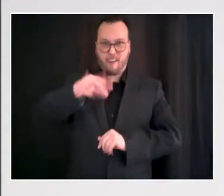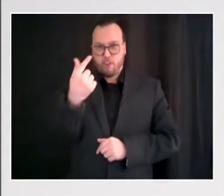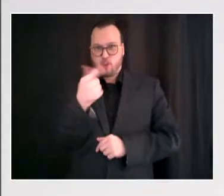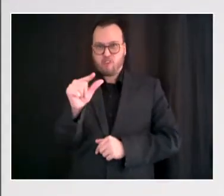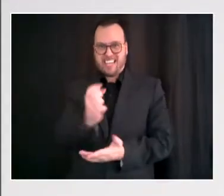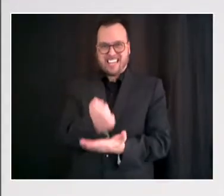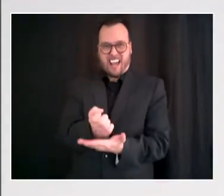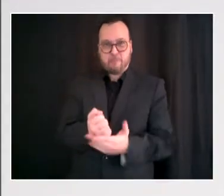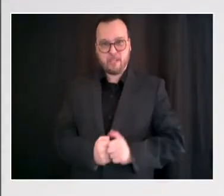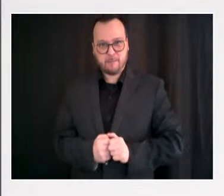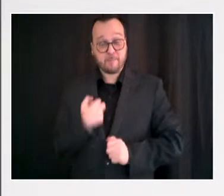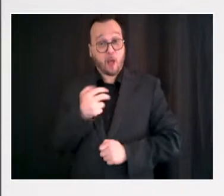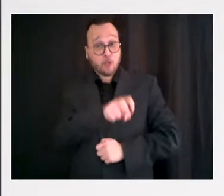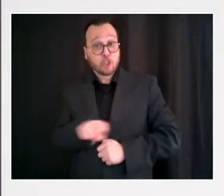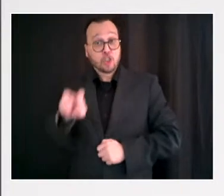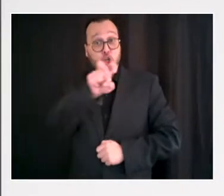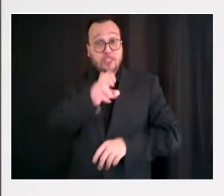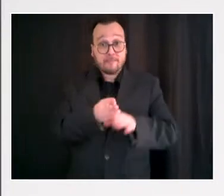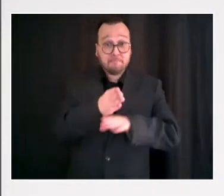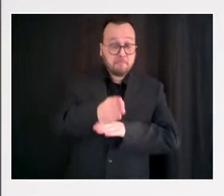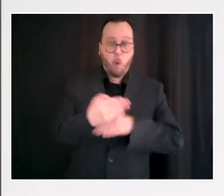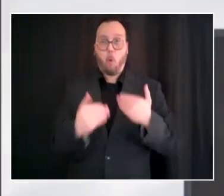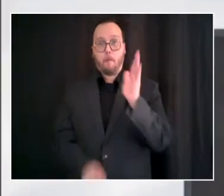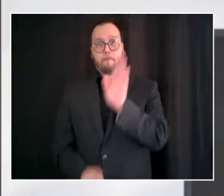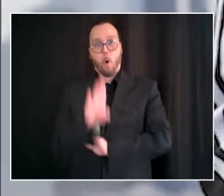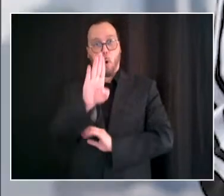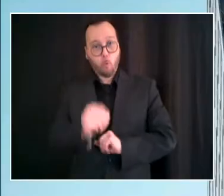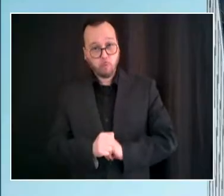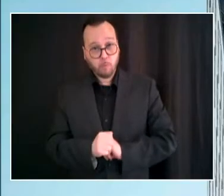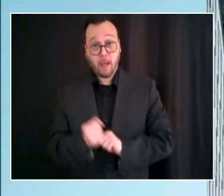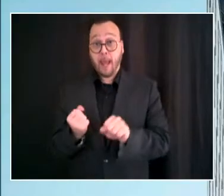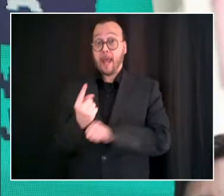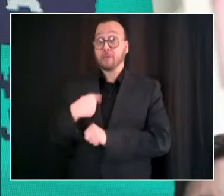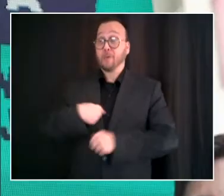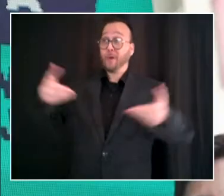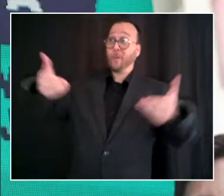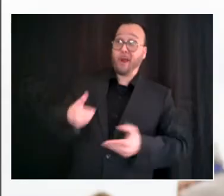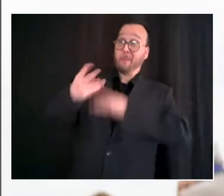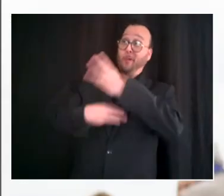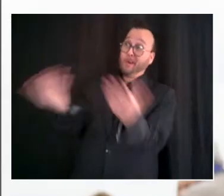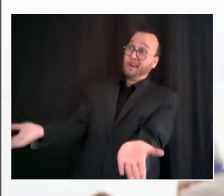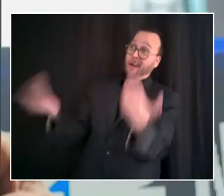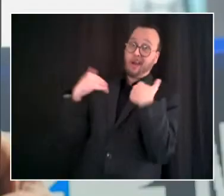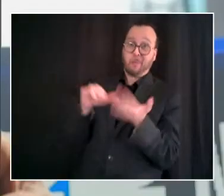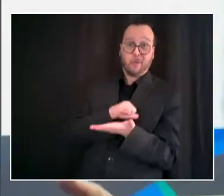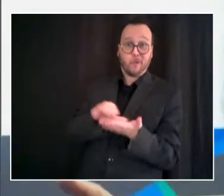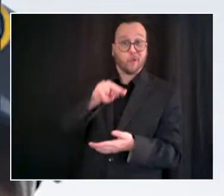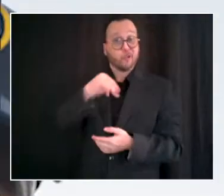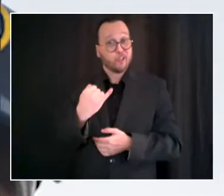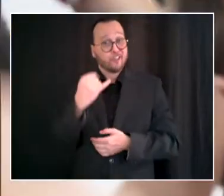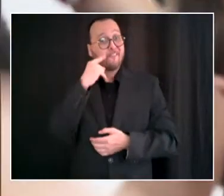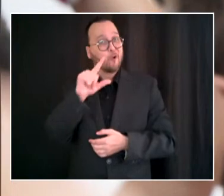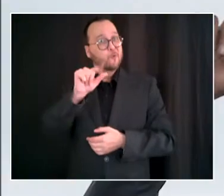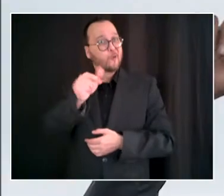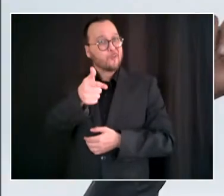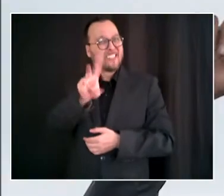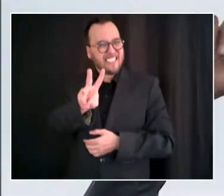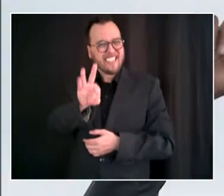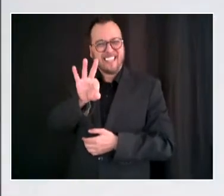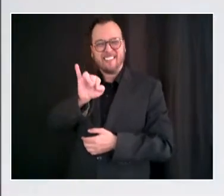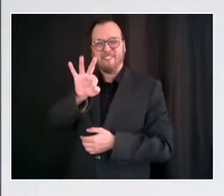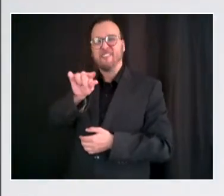tourism industry is booming. And next year, we will welcome the world to New York and New Jersey for the 2026 FIFA World